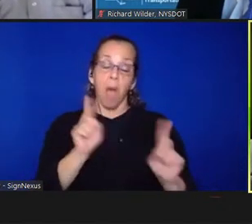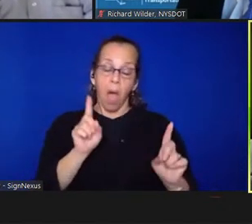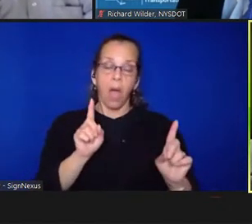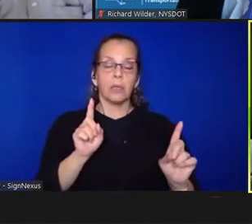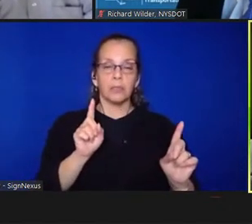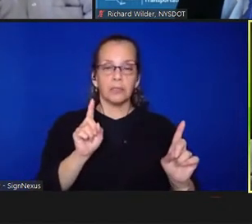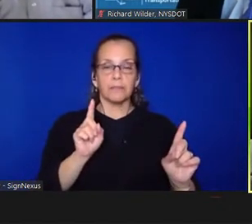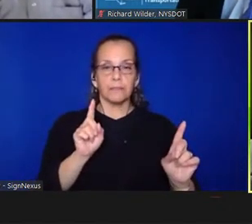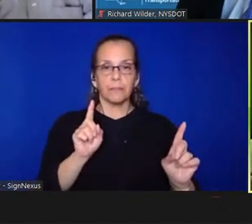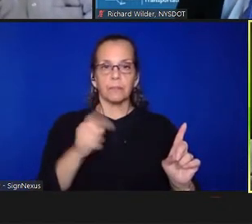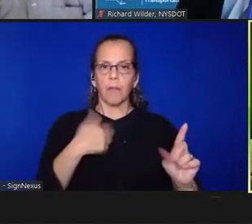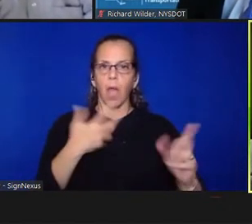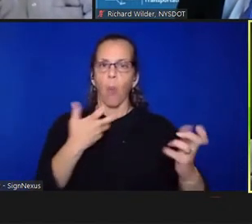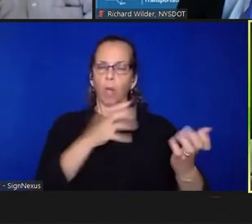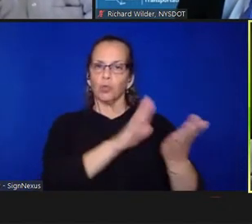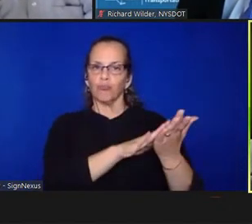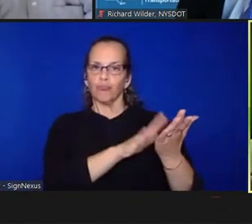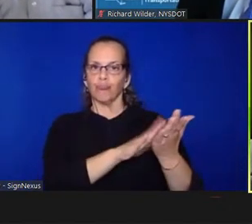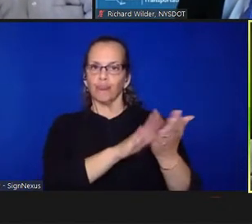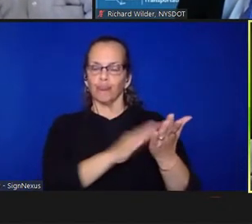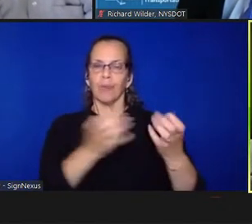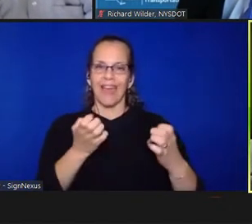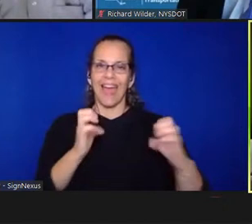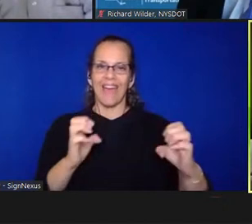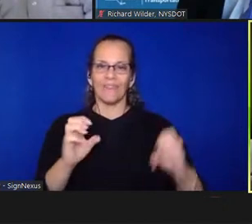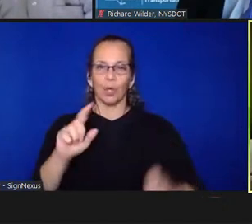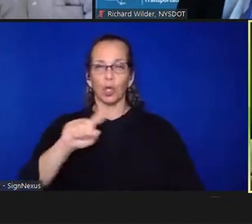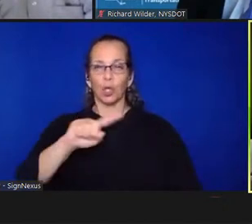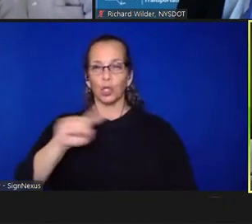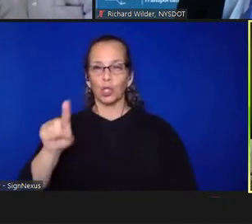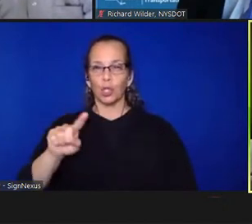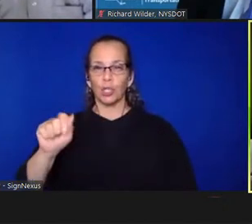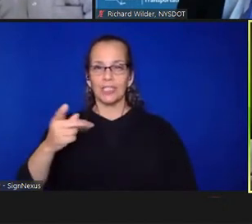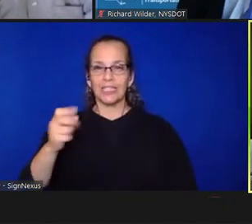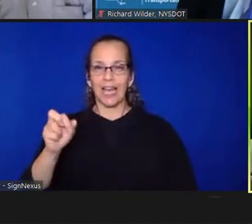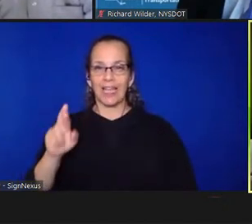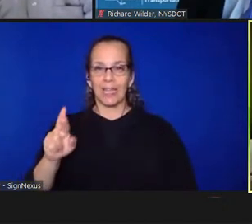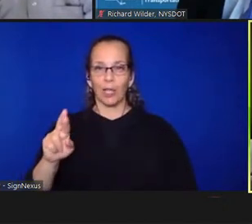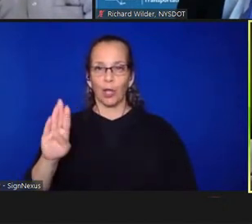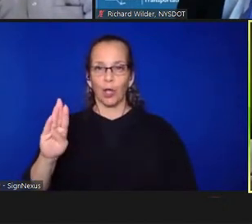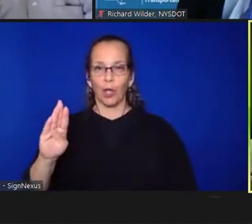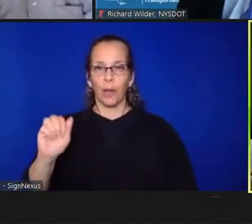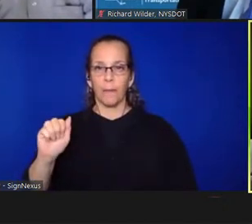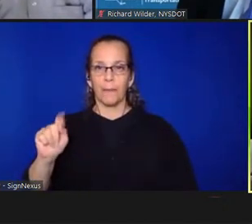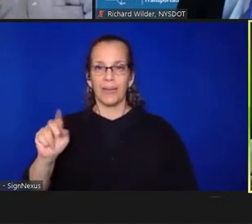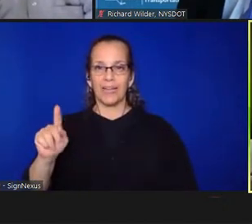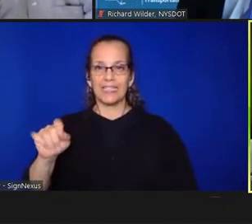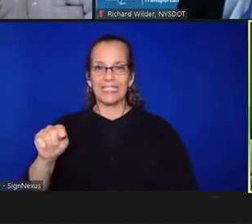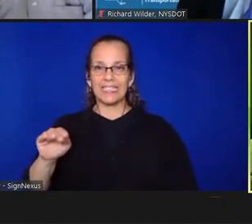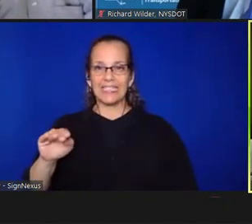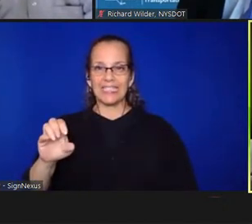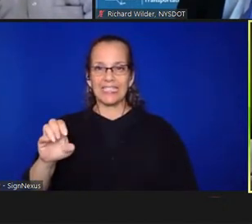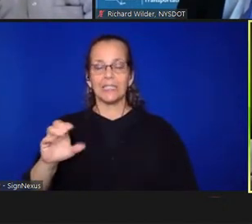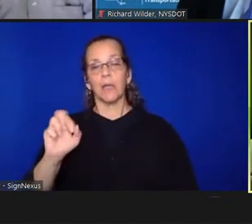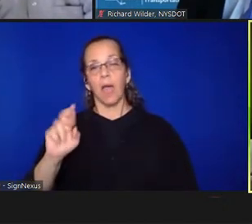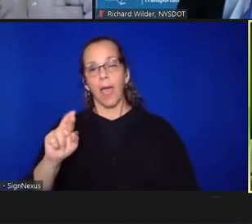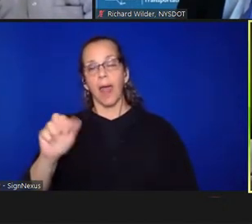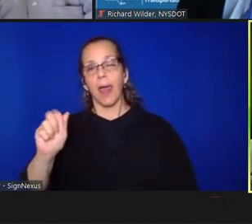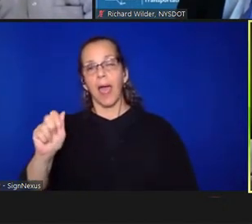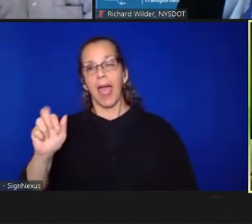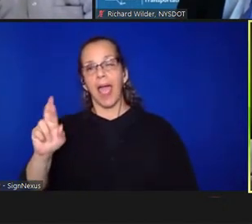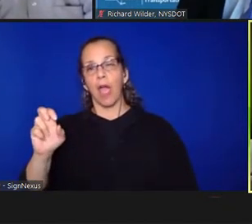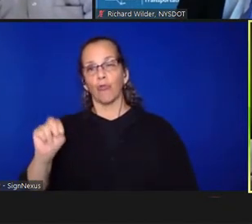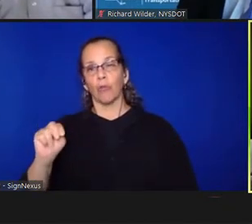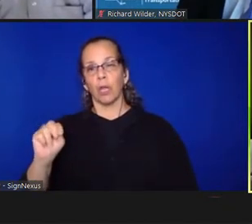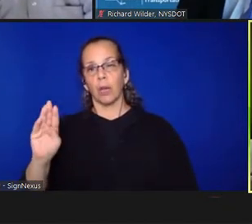applaud the efforts of Zaire Batiste and Aaron Bloom whether I thought their comments were right on with that said